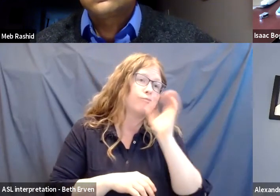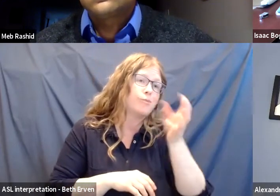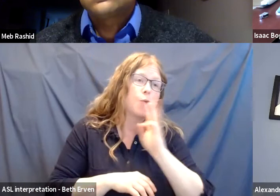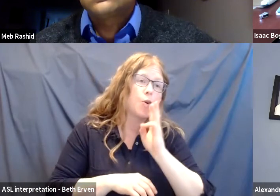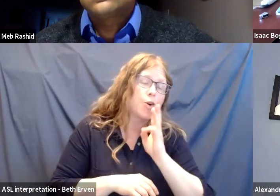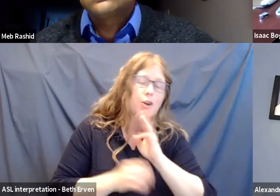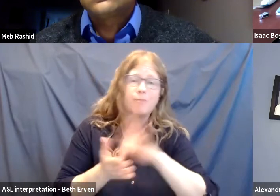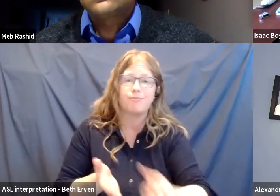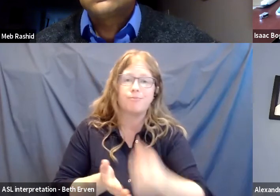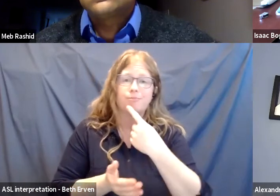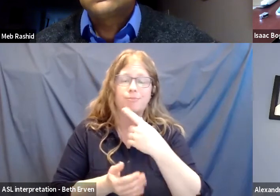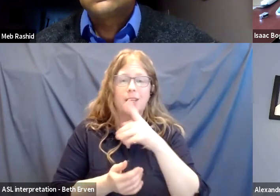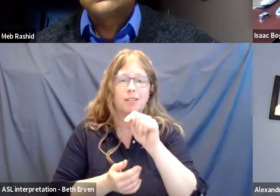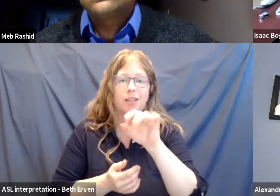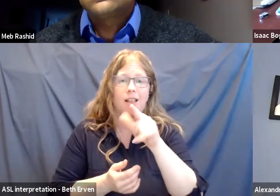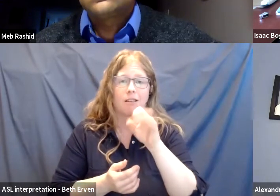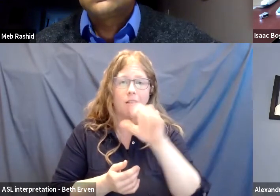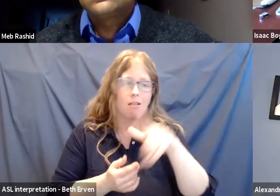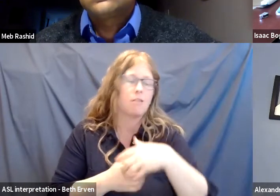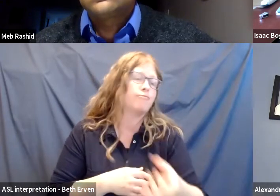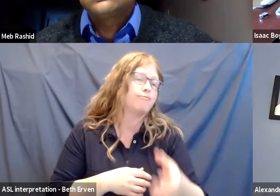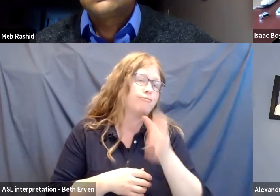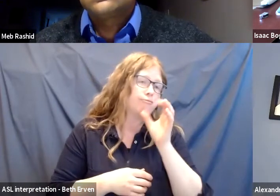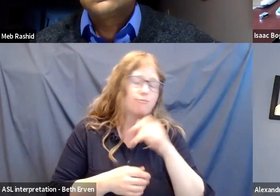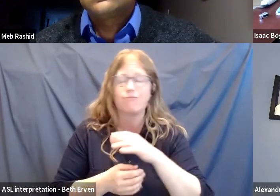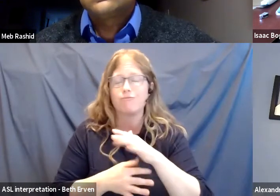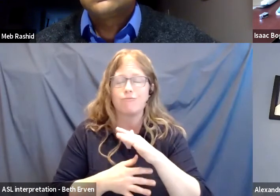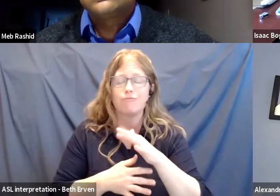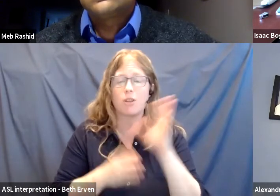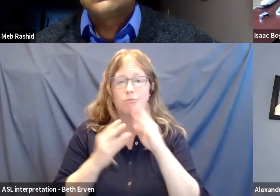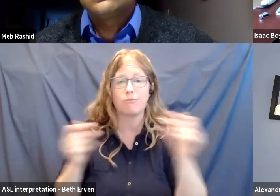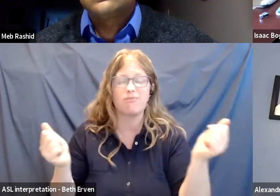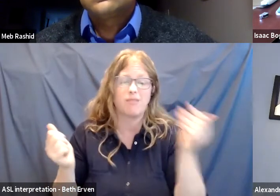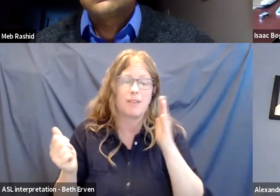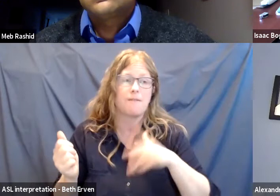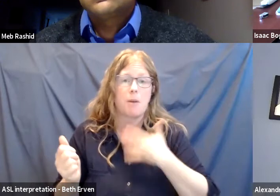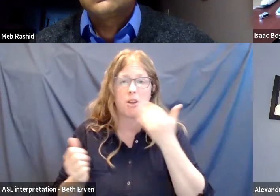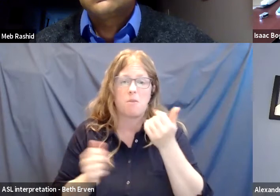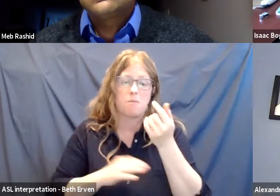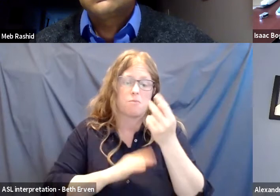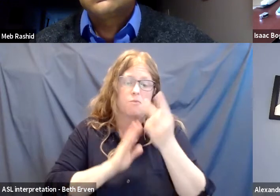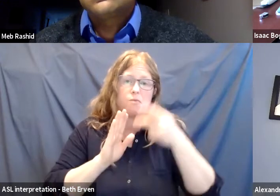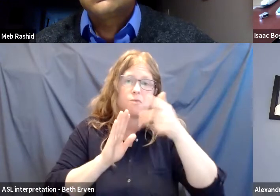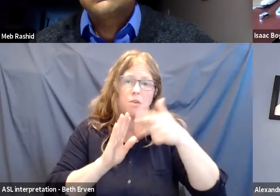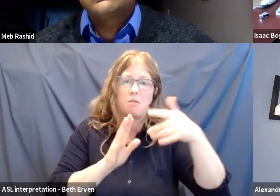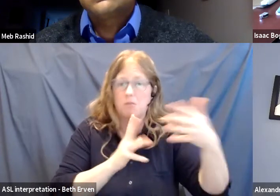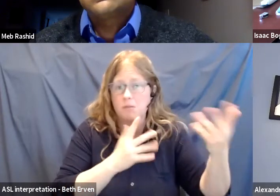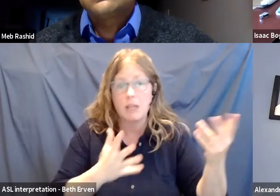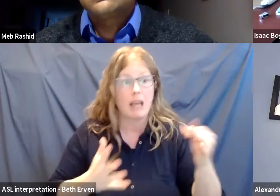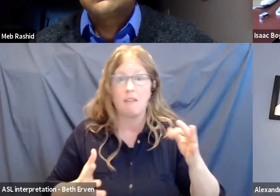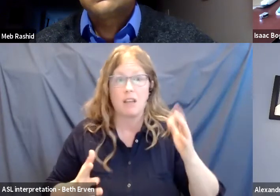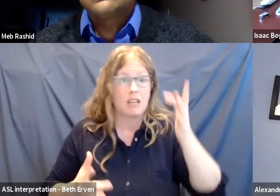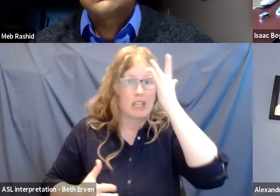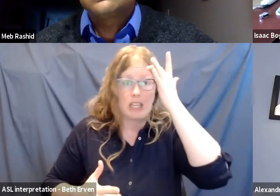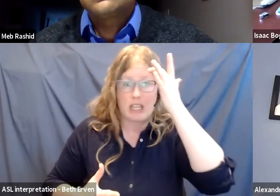nap, and you'll feel better in a few hours. That's usually the case. Obviously, if there's something significant, come in. Even though